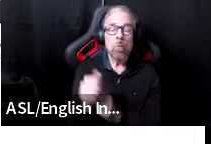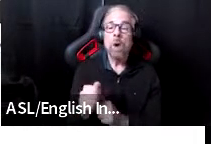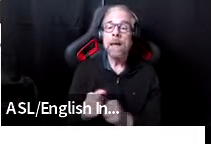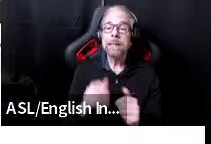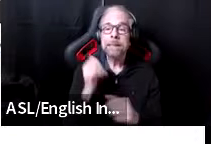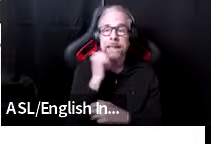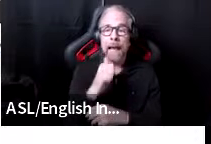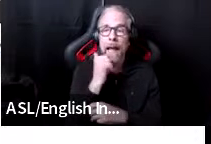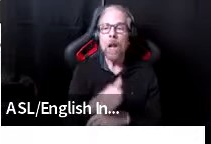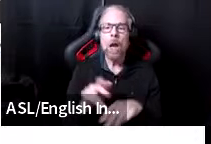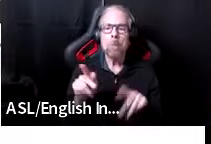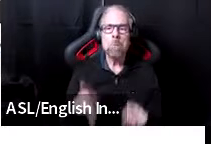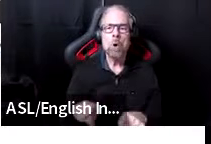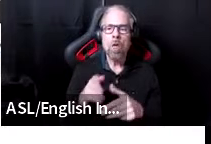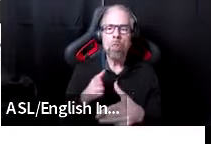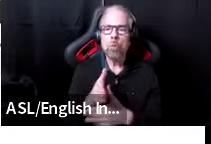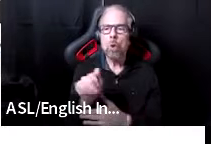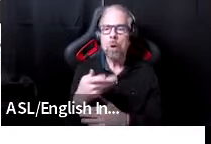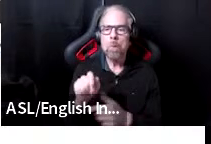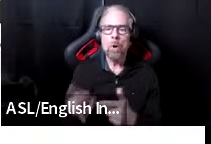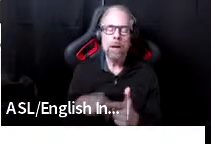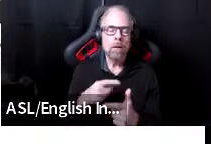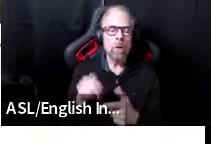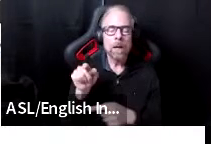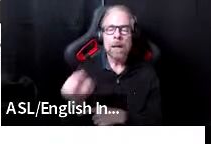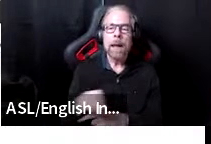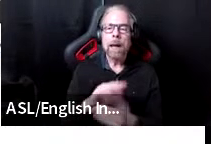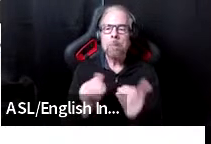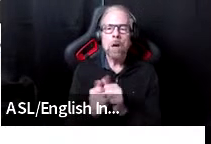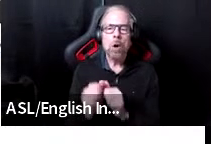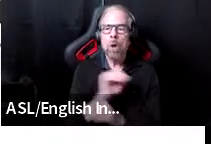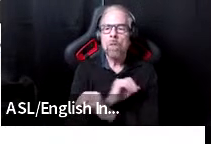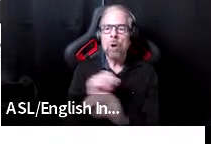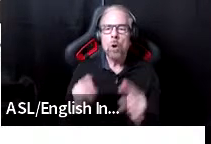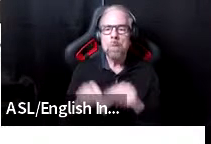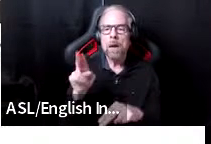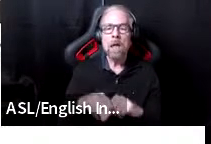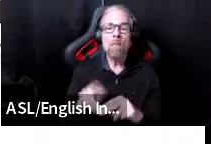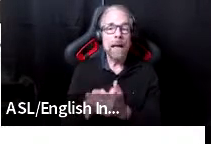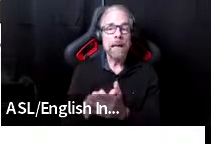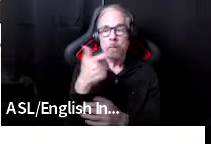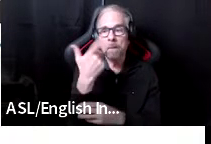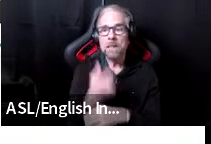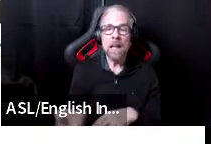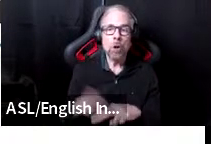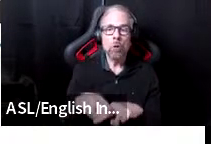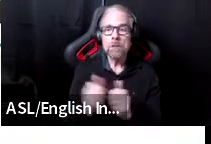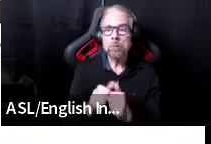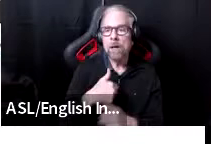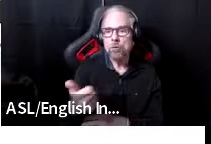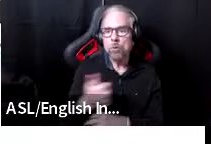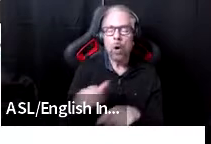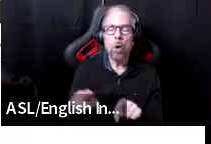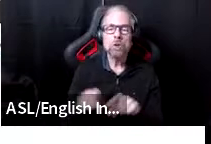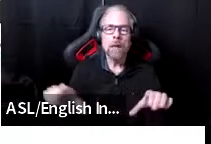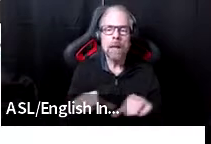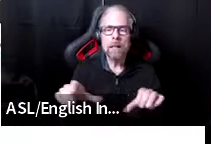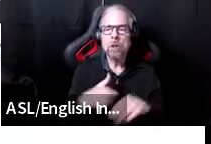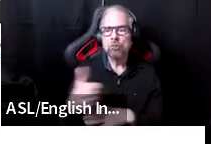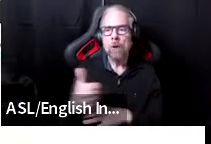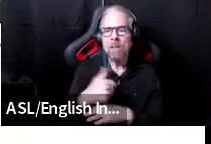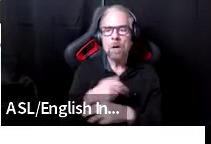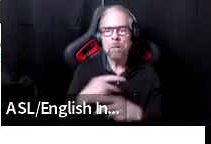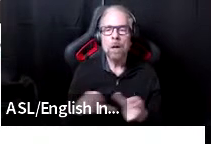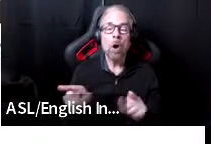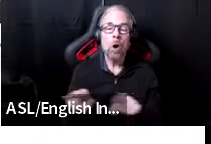modified LPA and design options compared to the no build is due to the increase in transit and the active transportation facilities, as well